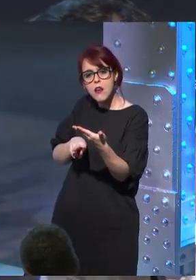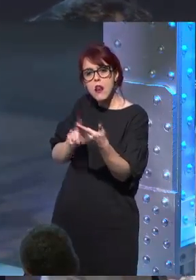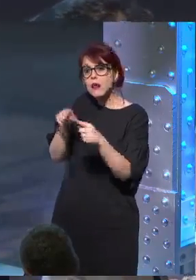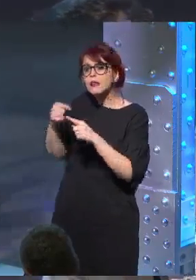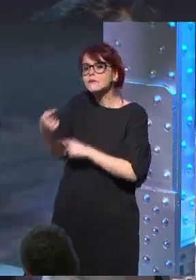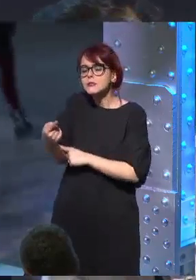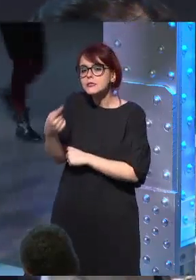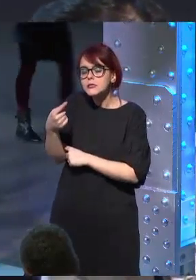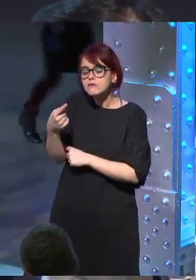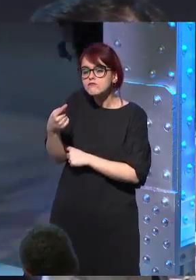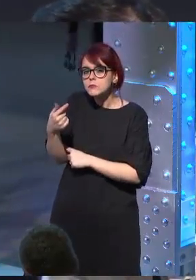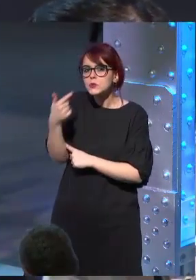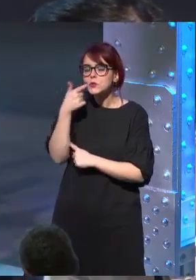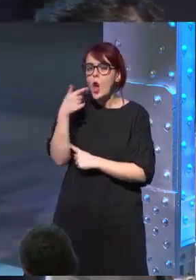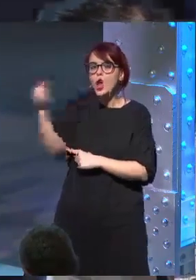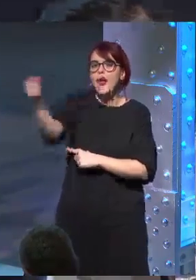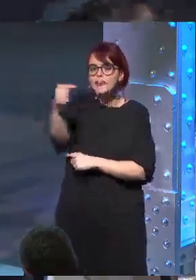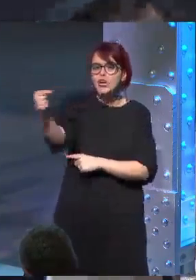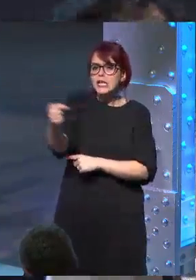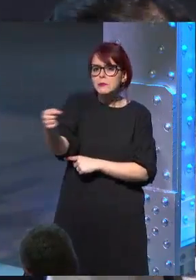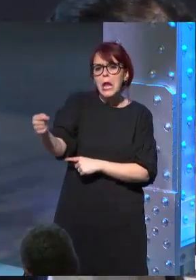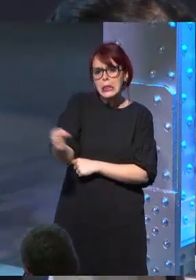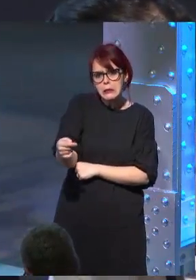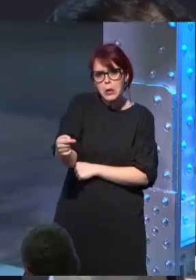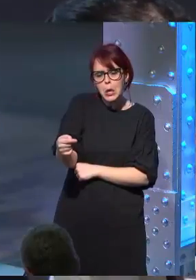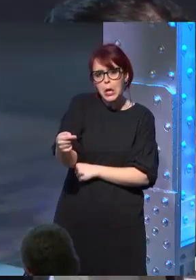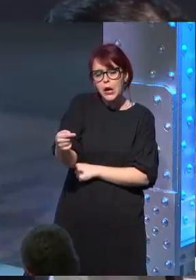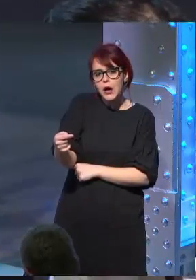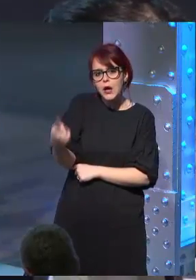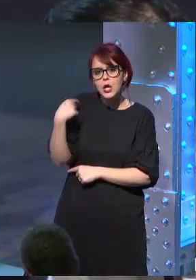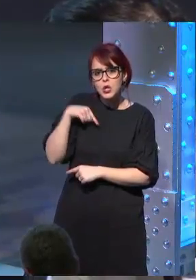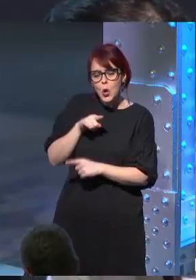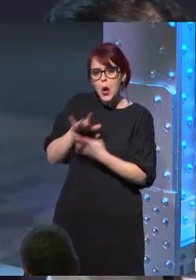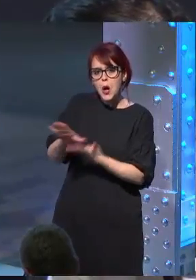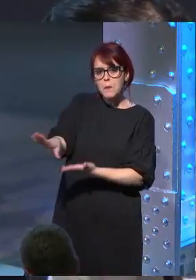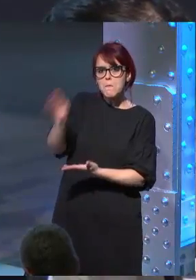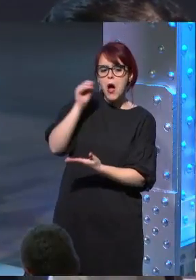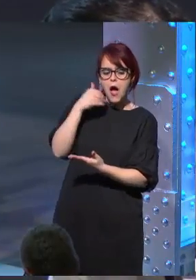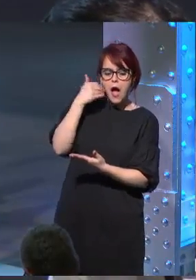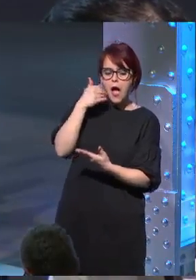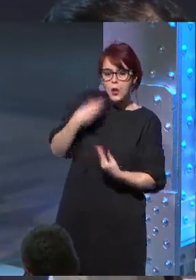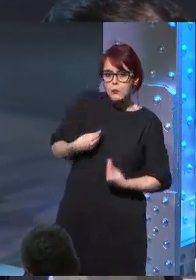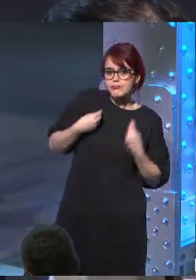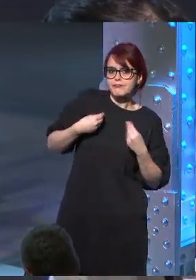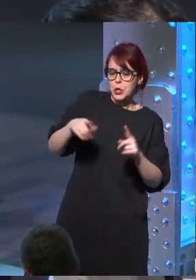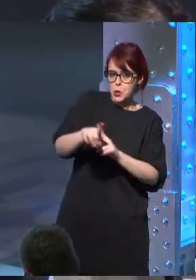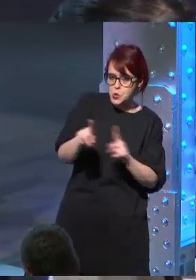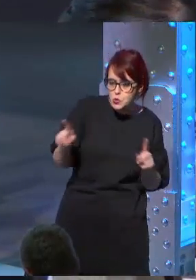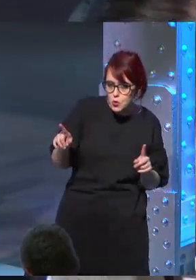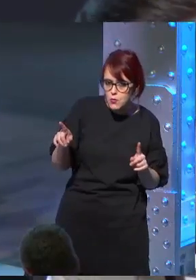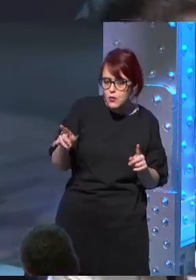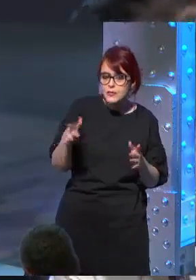that information. At the end of the day, the negative news sell better than the good ones, and we